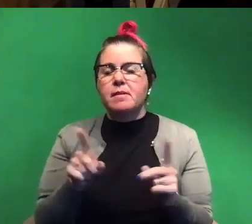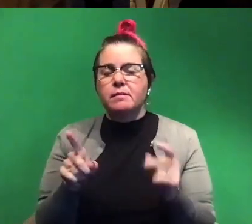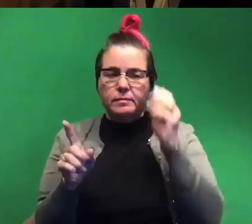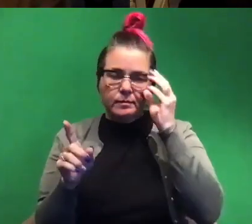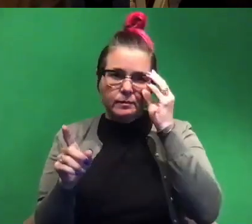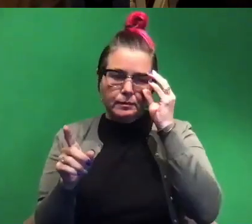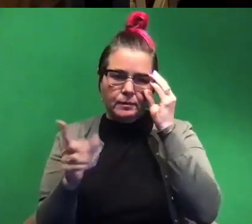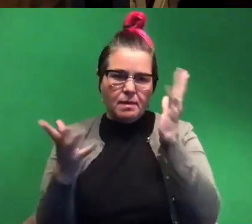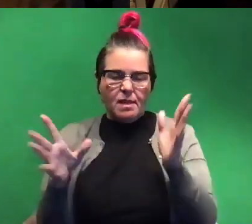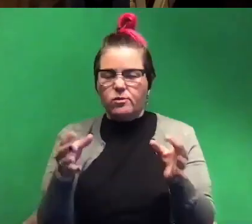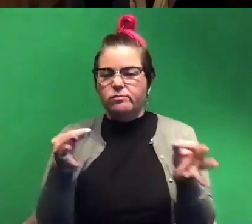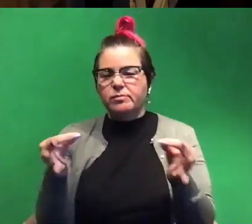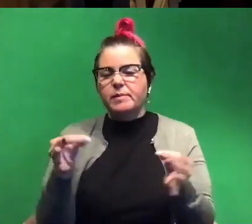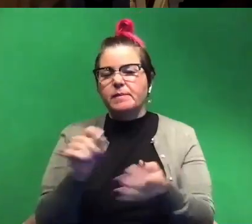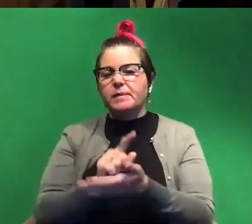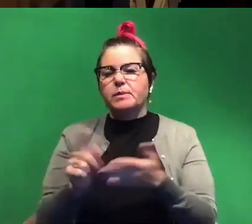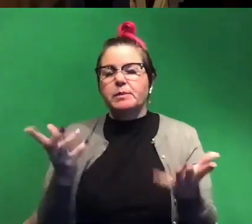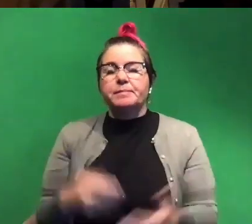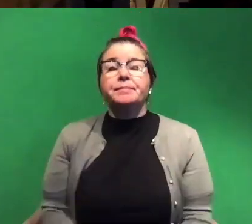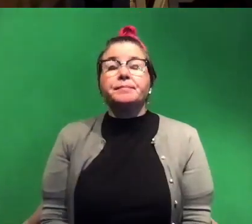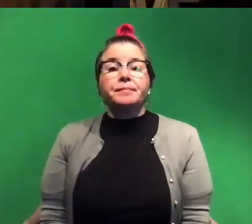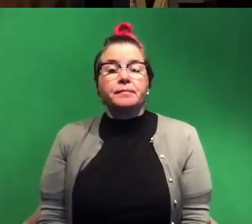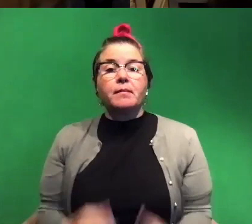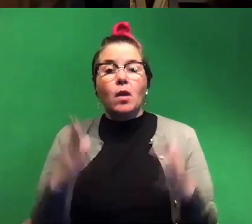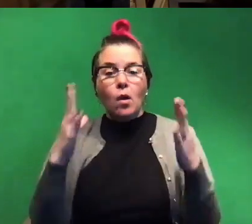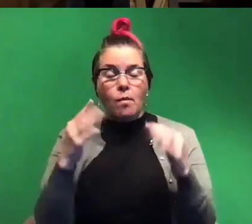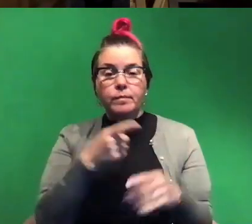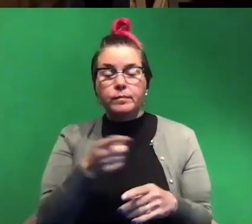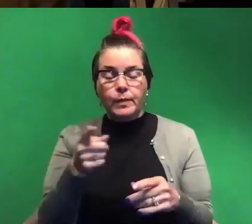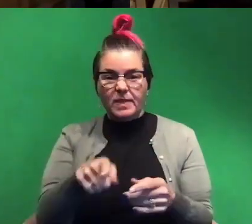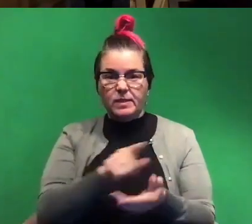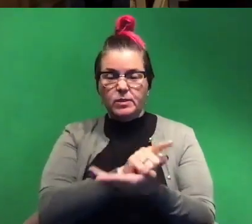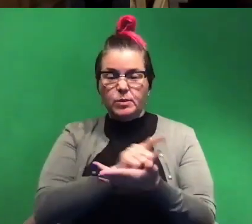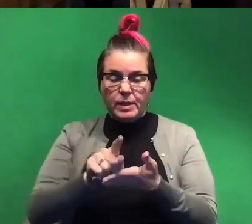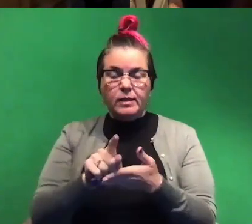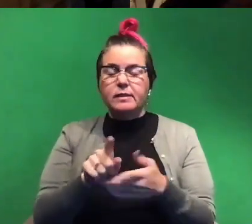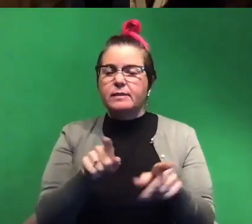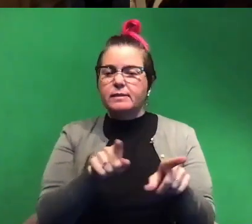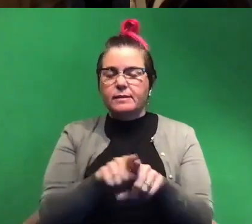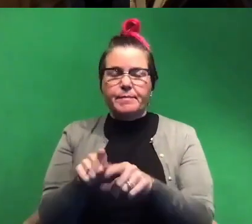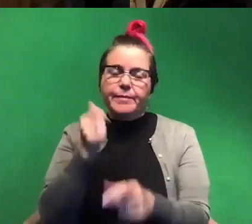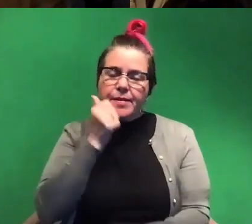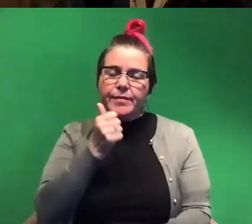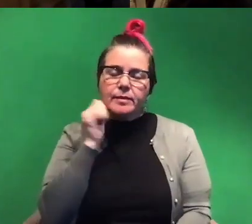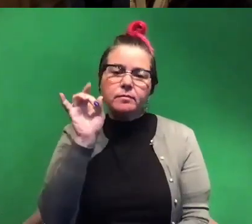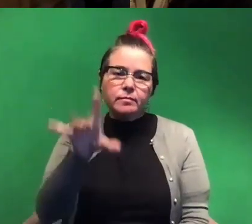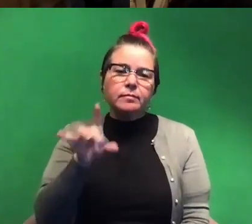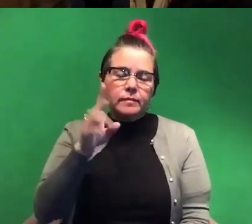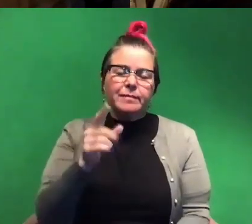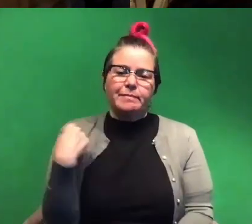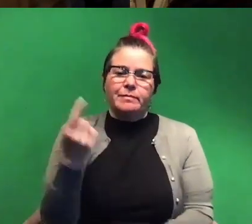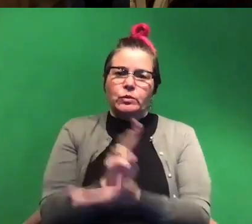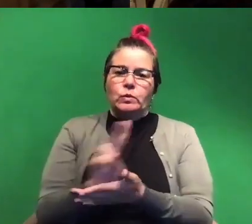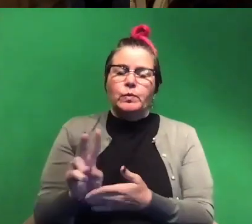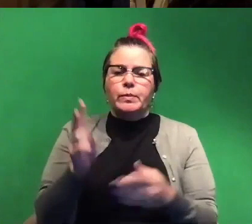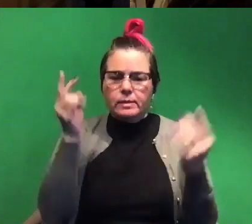the stuff we have to talk about today. We hope that you're taking this week, just like we've said every day for the last 2 weeks, really thinking